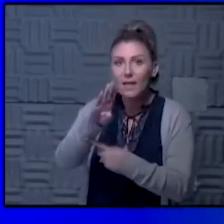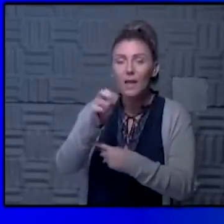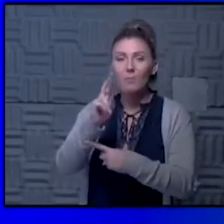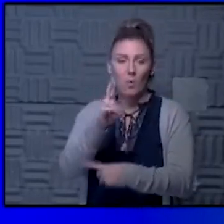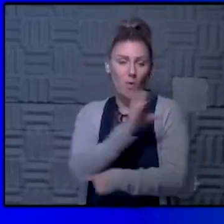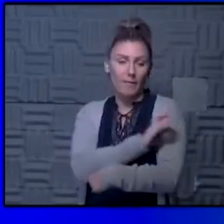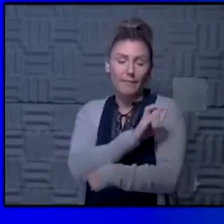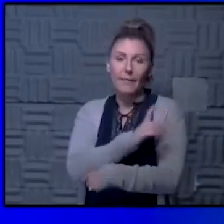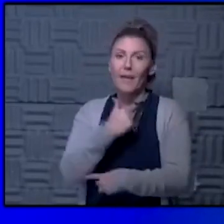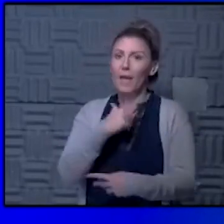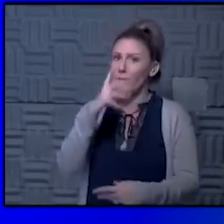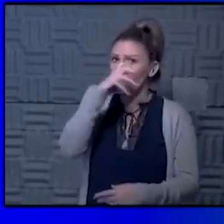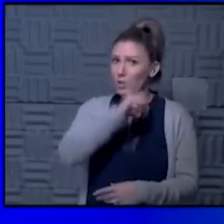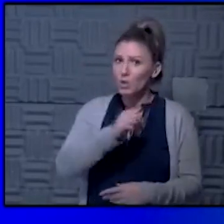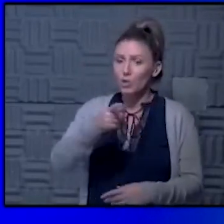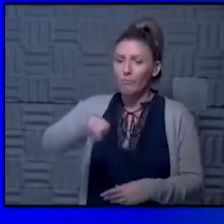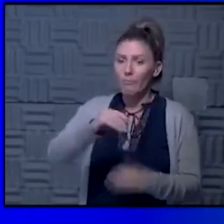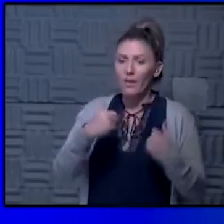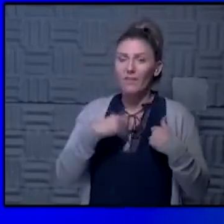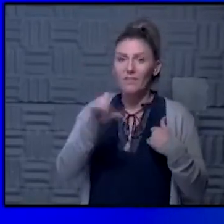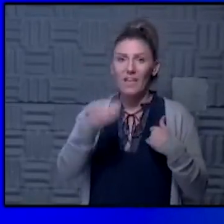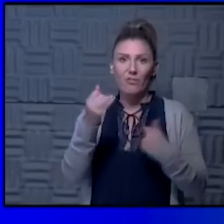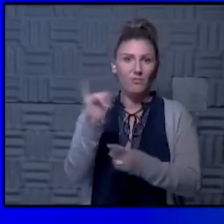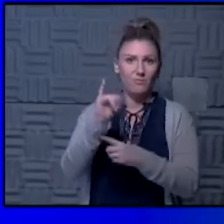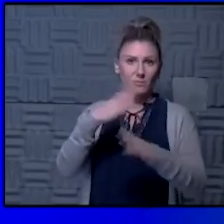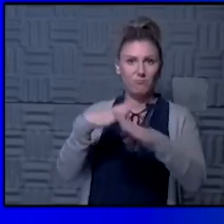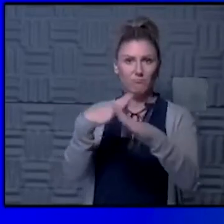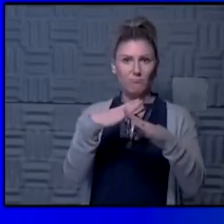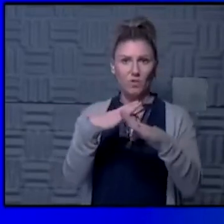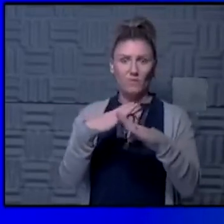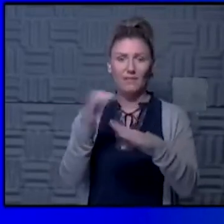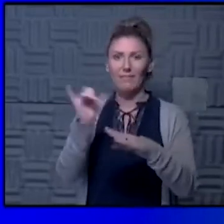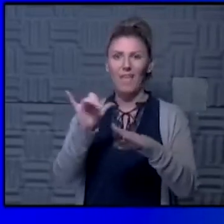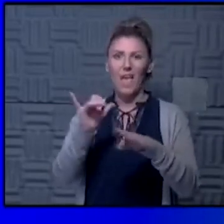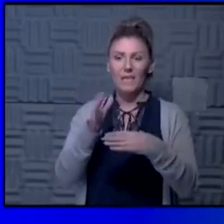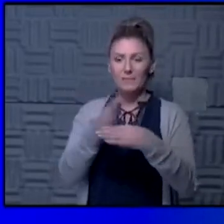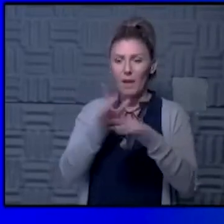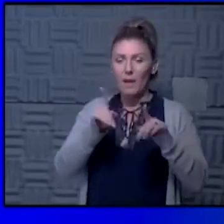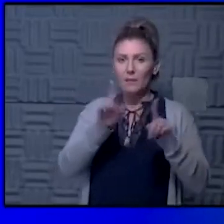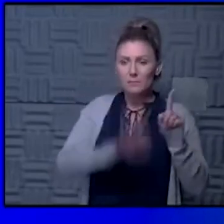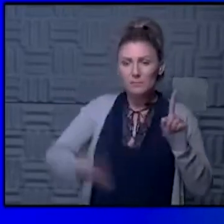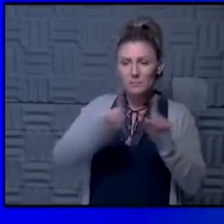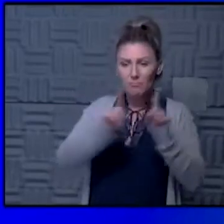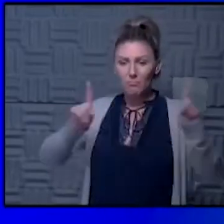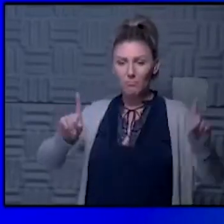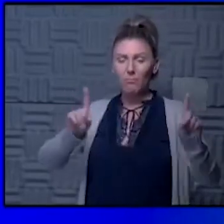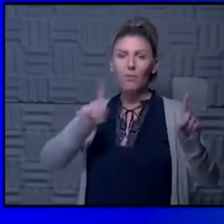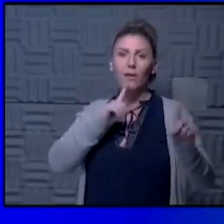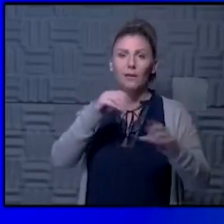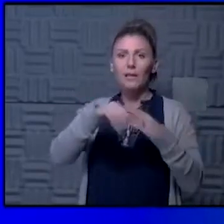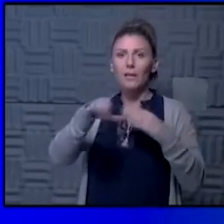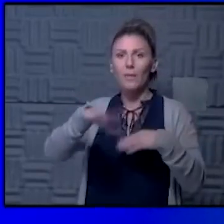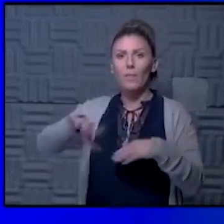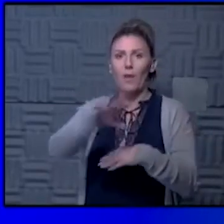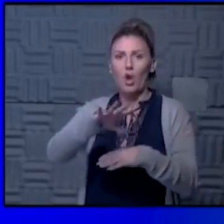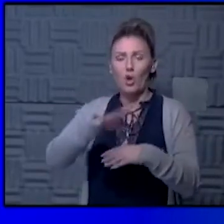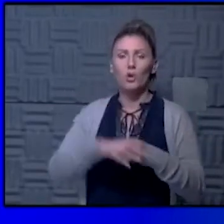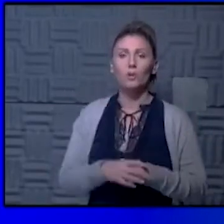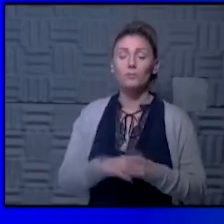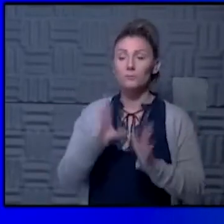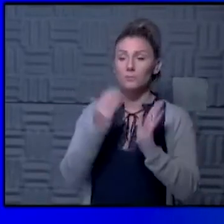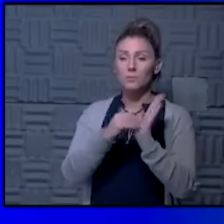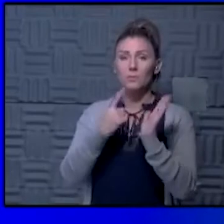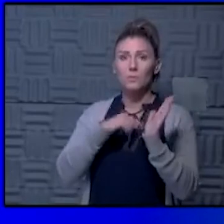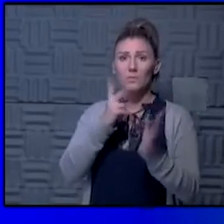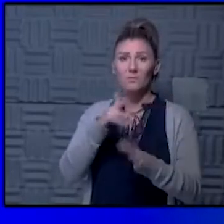clinic, I would assume that they have other infection prevention measures such as spacing, distancing, that are in those areas. Again,